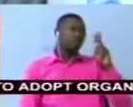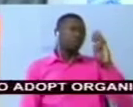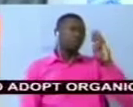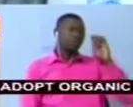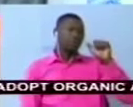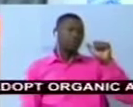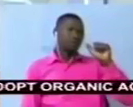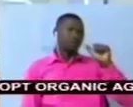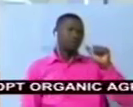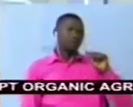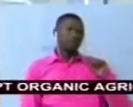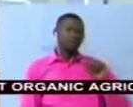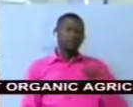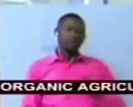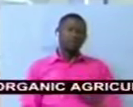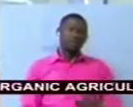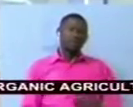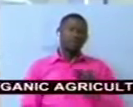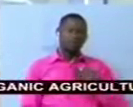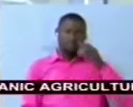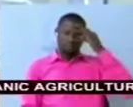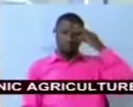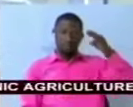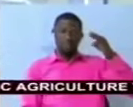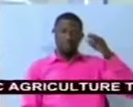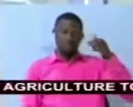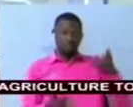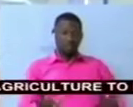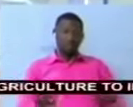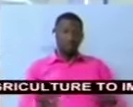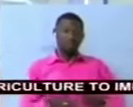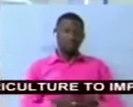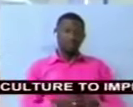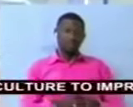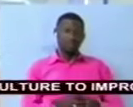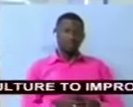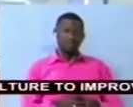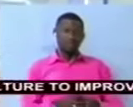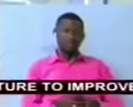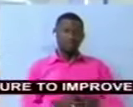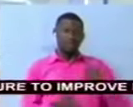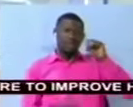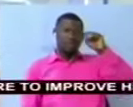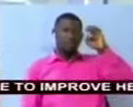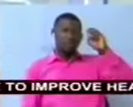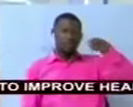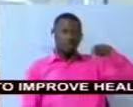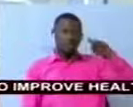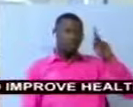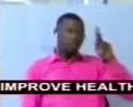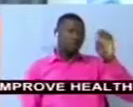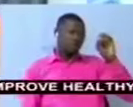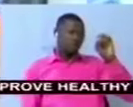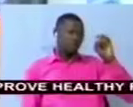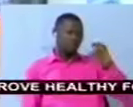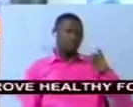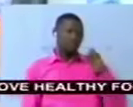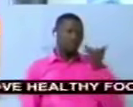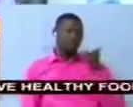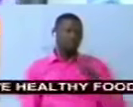The minister ni legi. The one who is now a minister. Yankuba Sonko. Sonko. Sonko. Bi lolu hewe